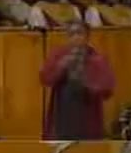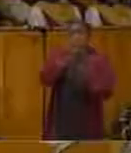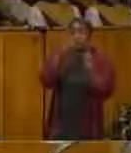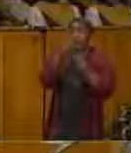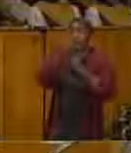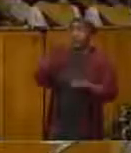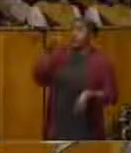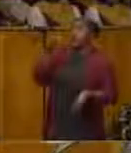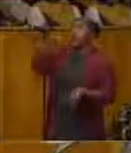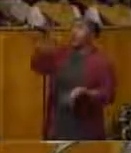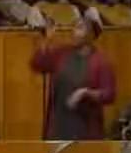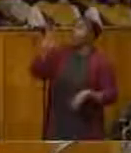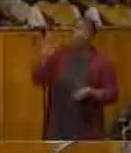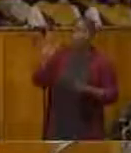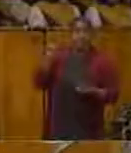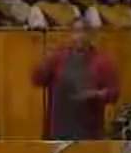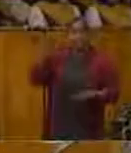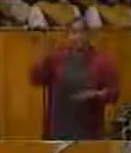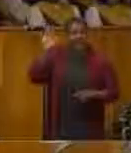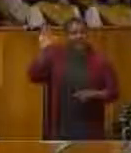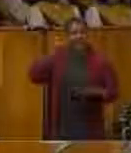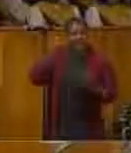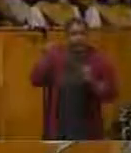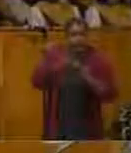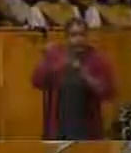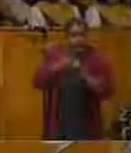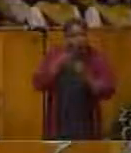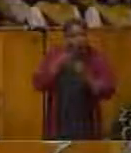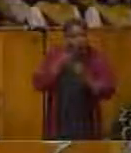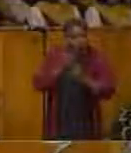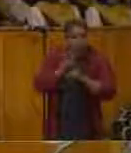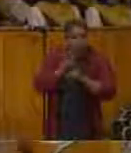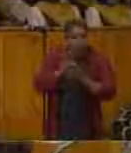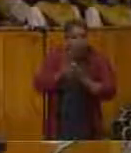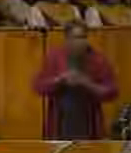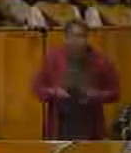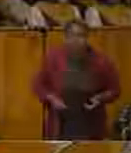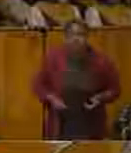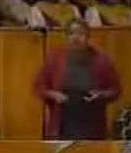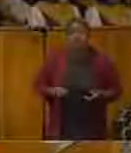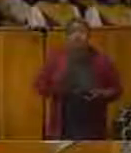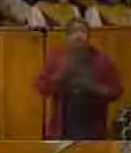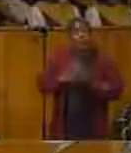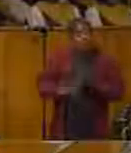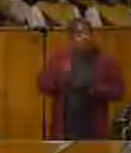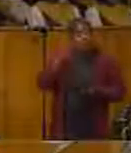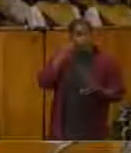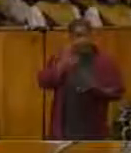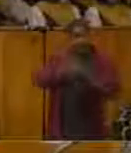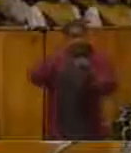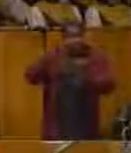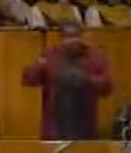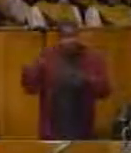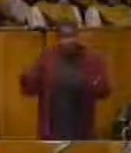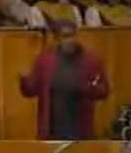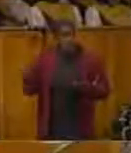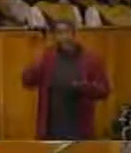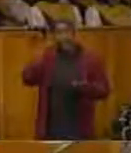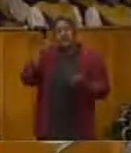perspective of the kingdom of God. And part of that reason is that you'll agree with me that dealing with